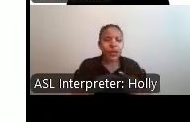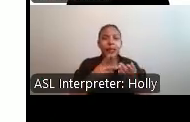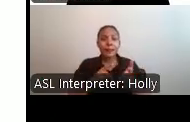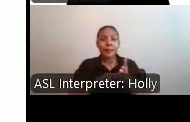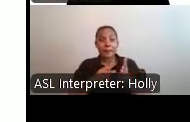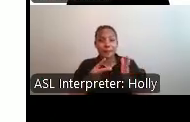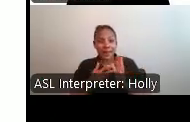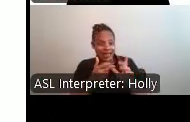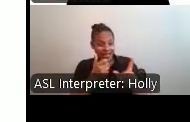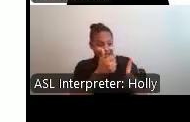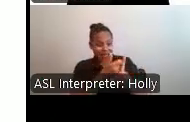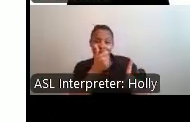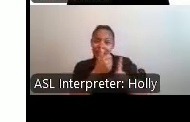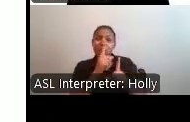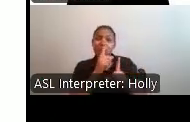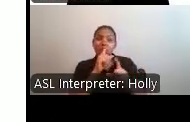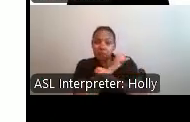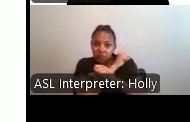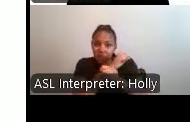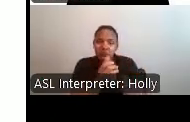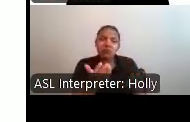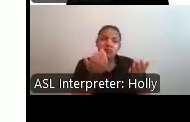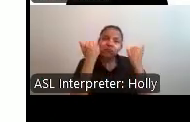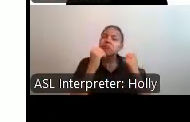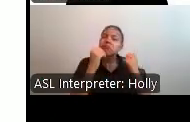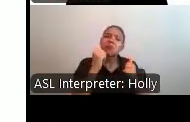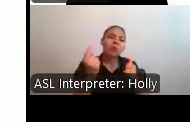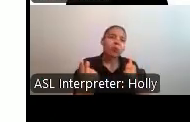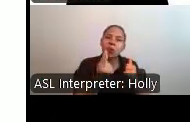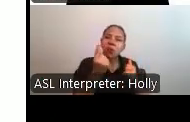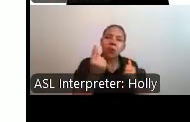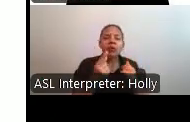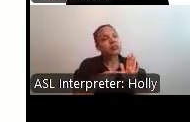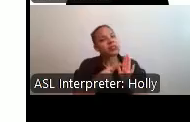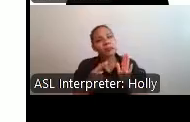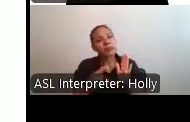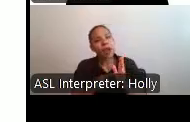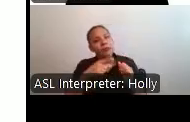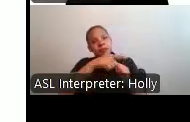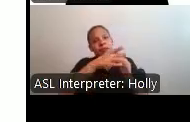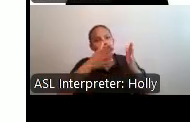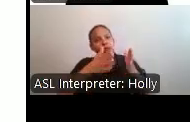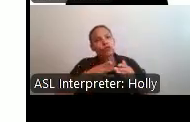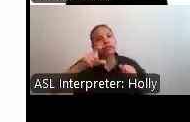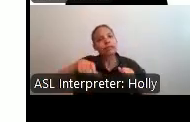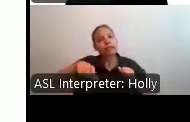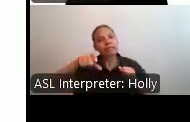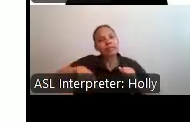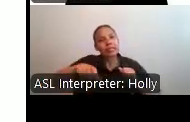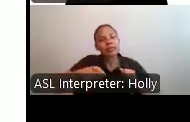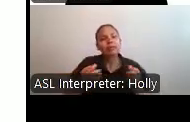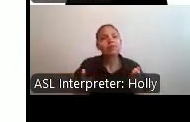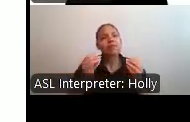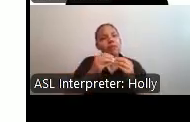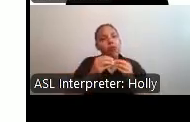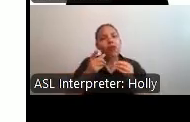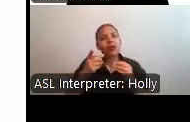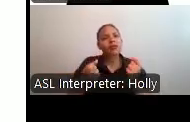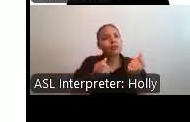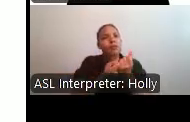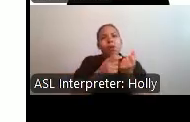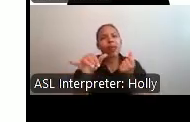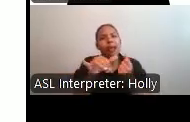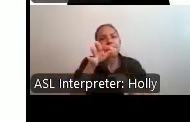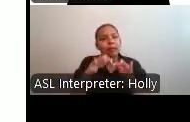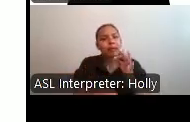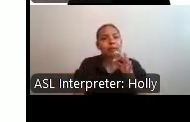a lot. A simple check-in like, would it help to talk through some extra supports, can open the door to real connection and